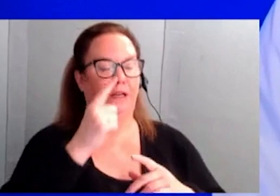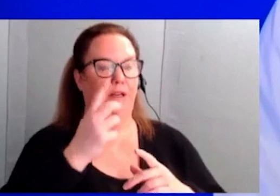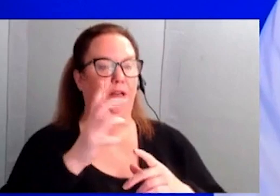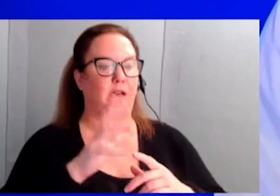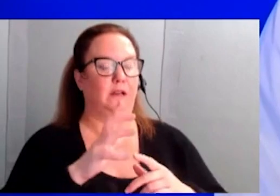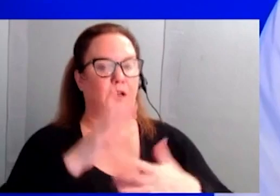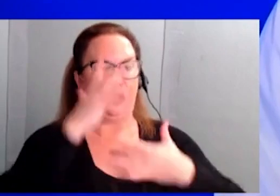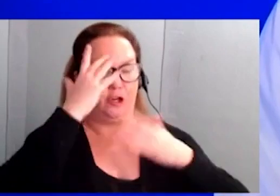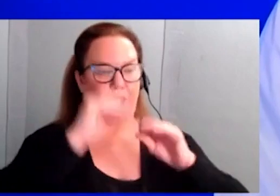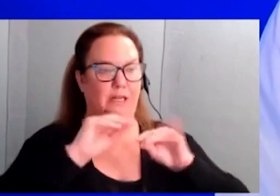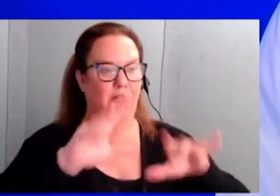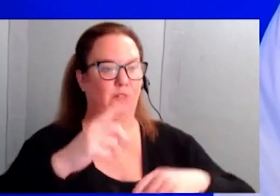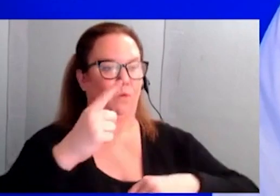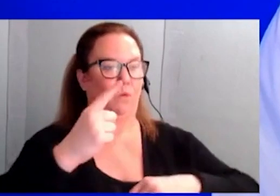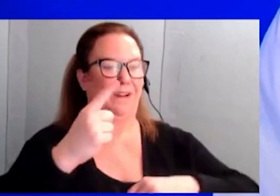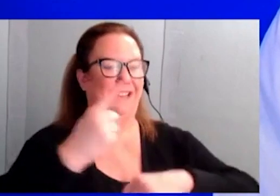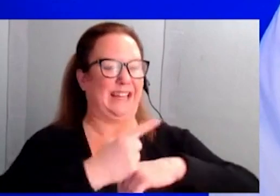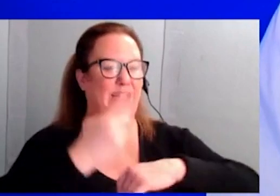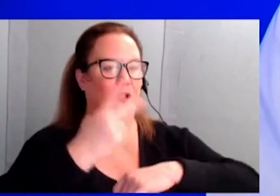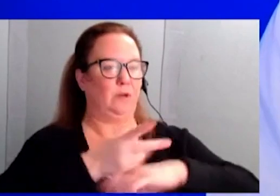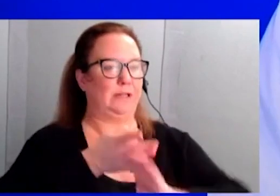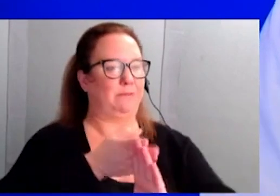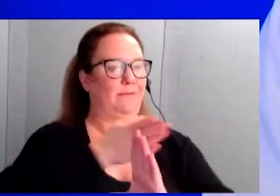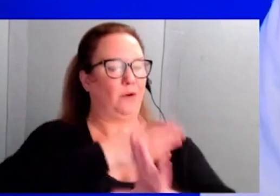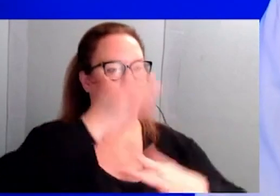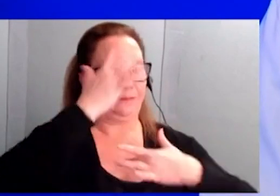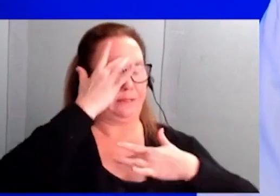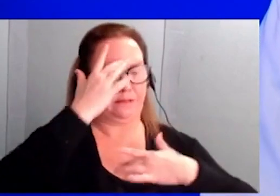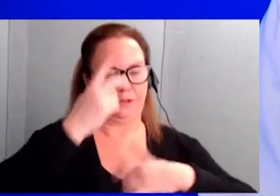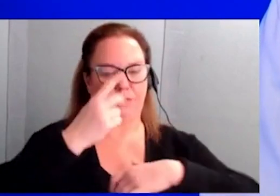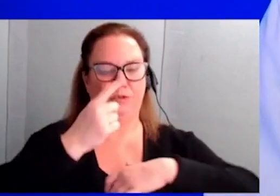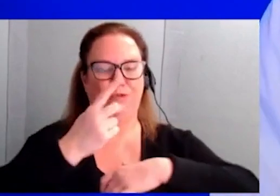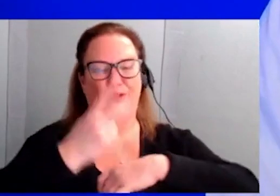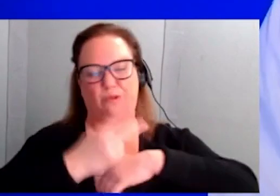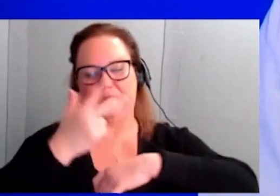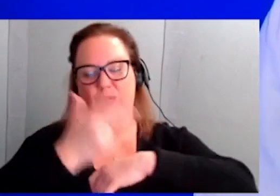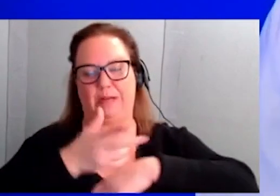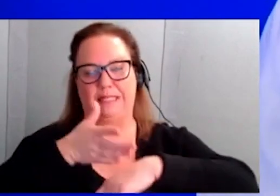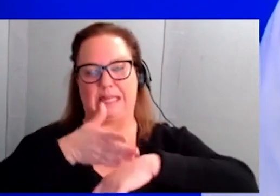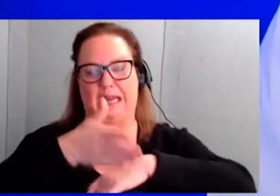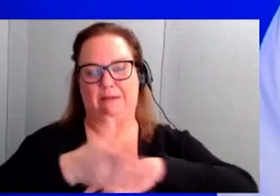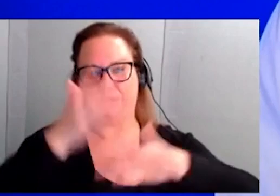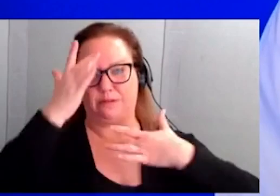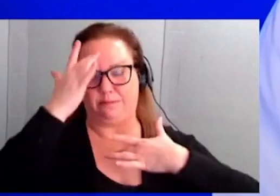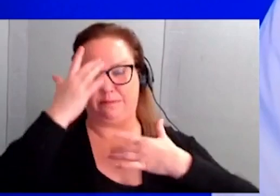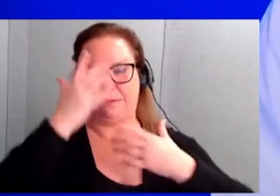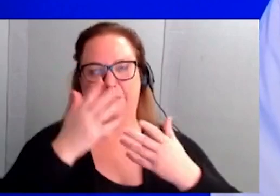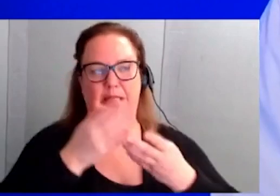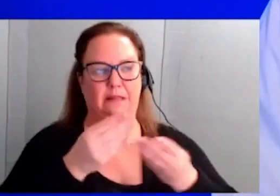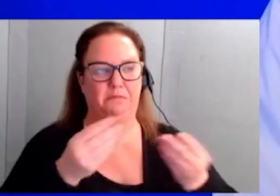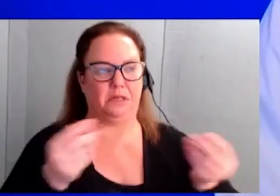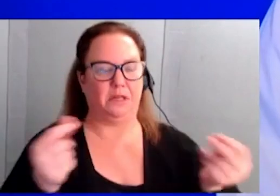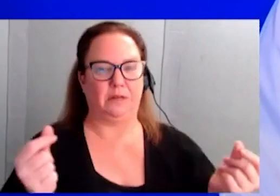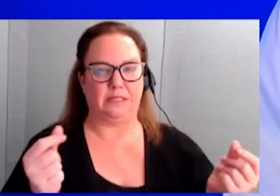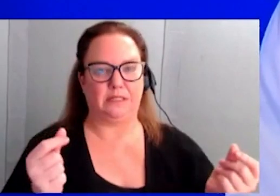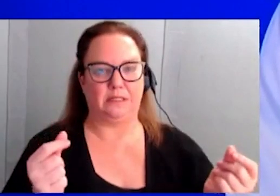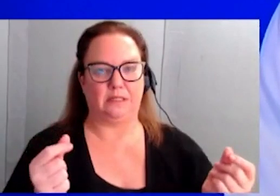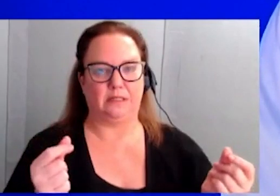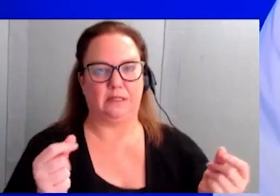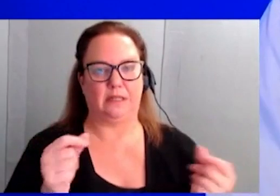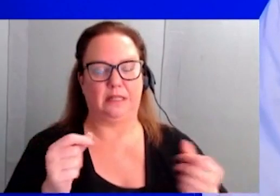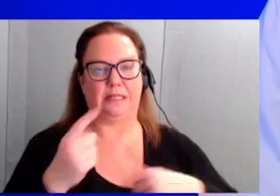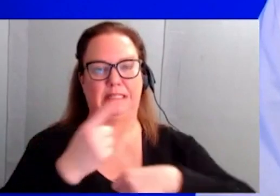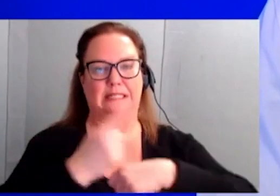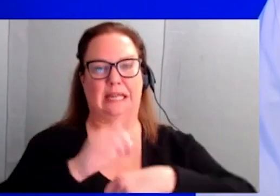1 to 2 days prior to symptoms, to about 2 to 3 days after symptoms start, and then it does decrease from there. And really by about day 8 or